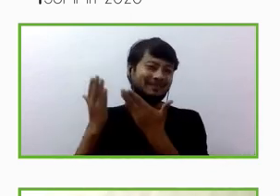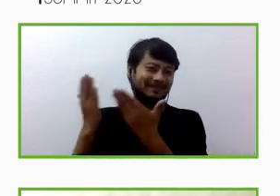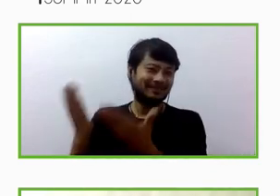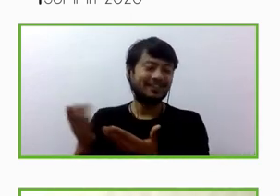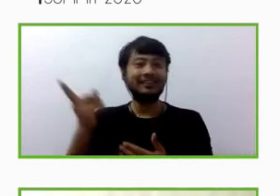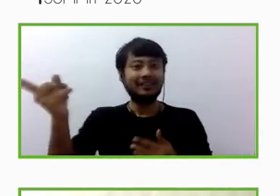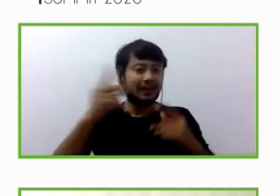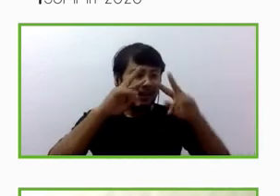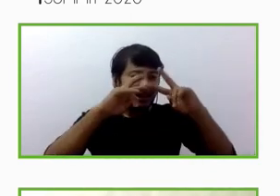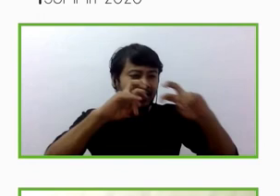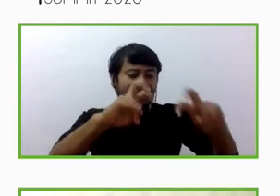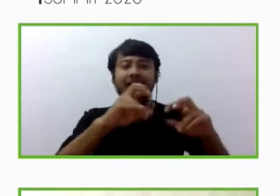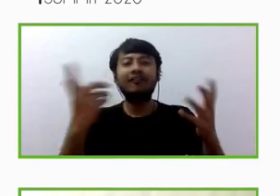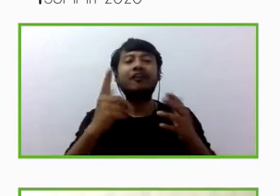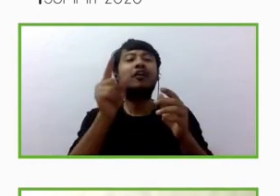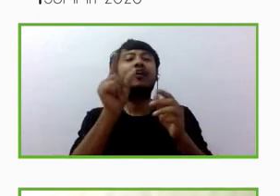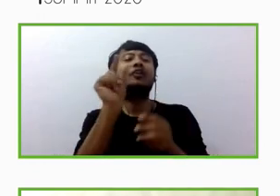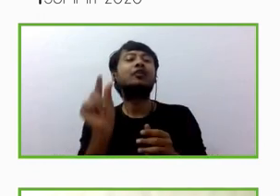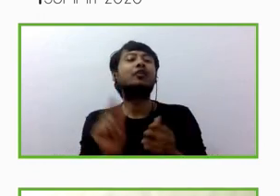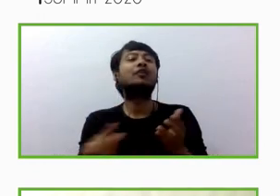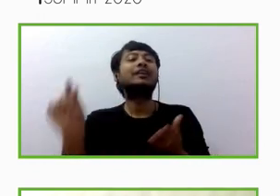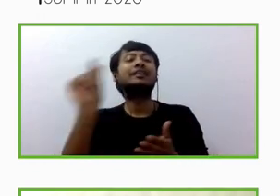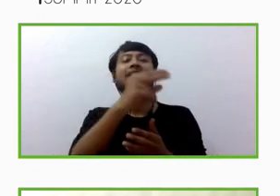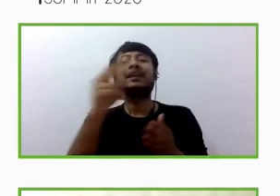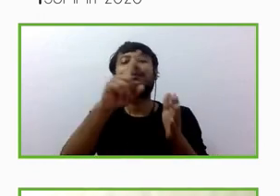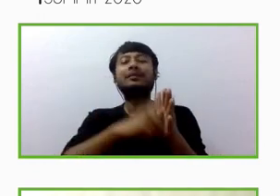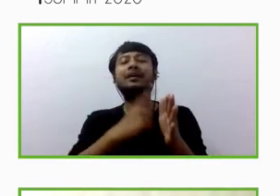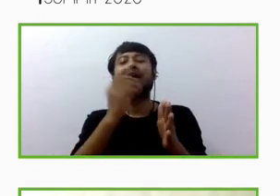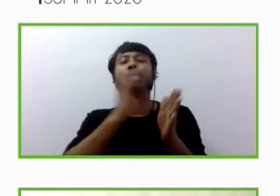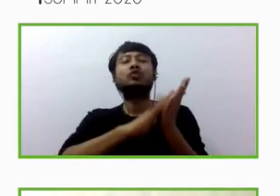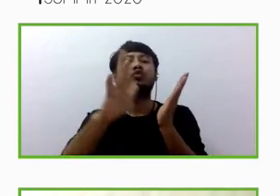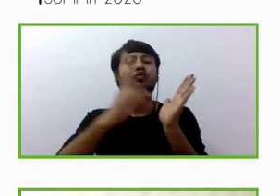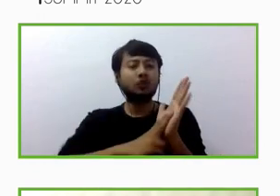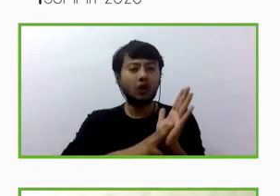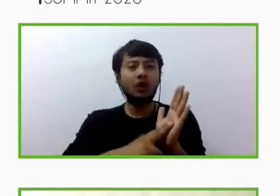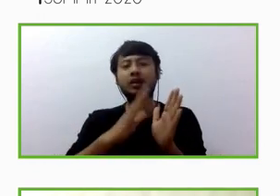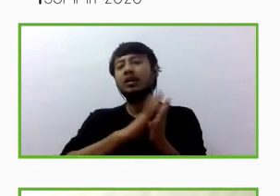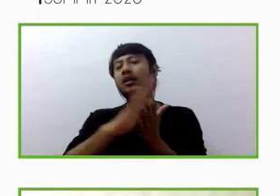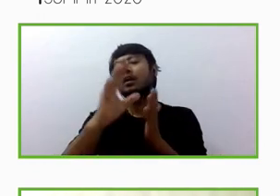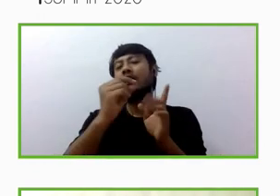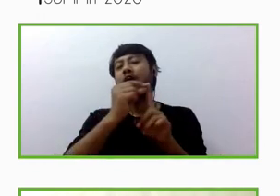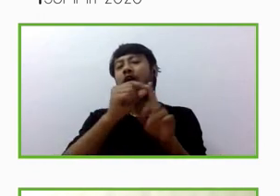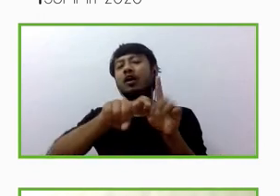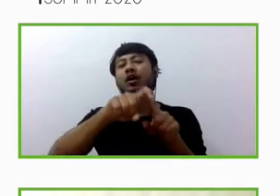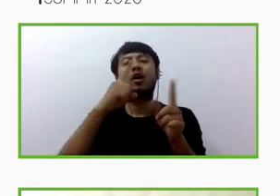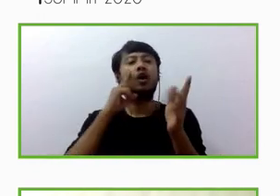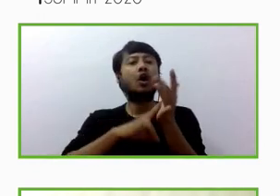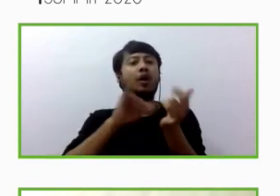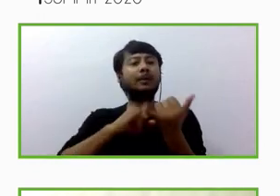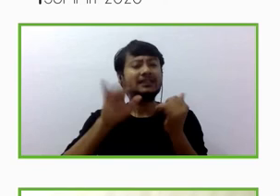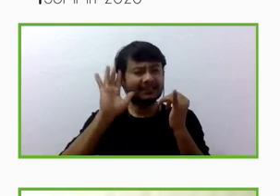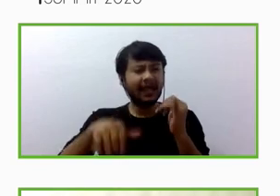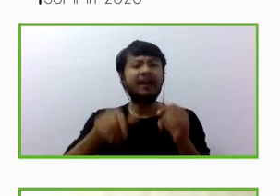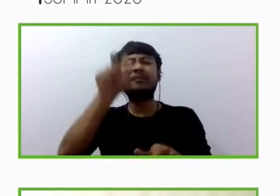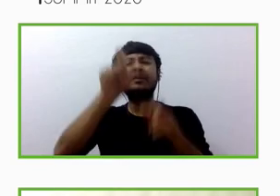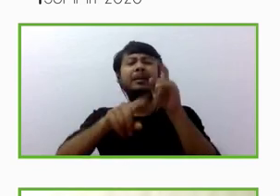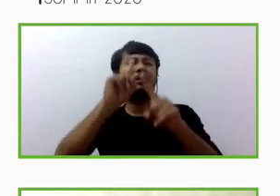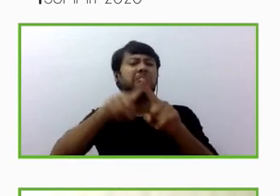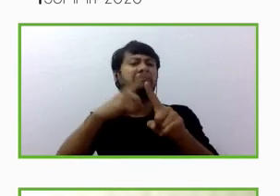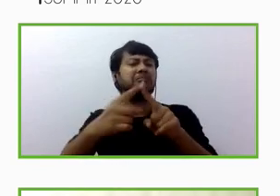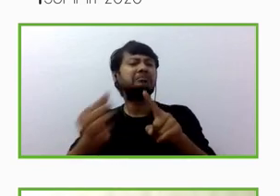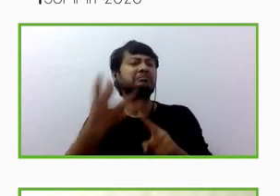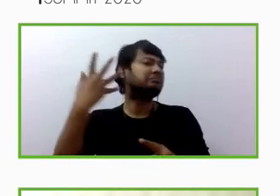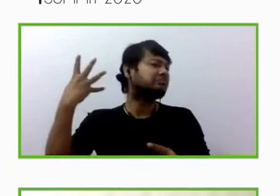Hopkins University in Baltimore had specialists who could do cochlear implants. So she went up to be tested, and they said,